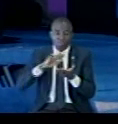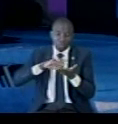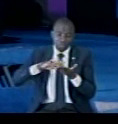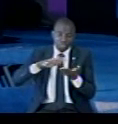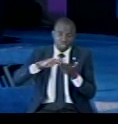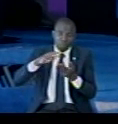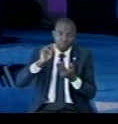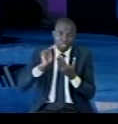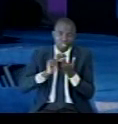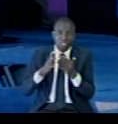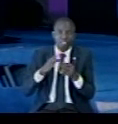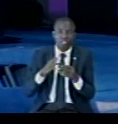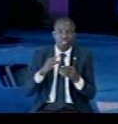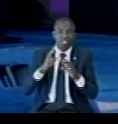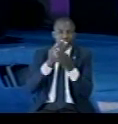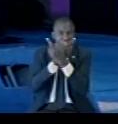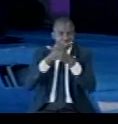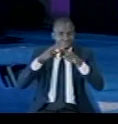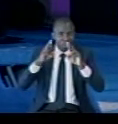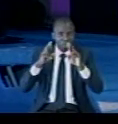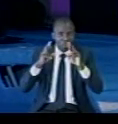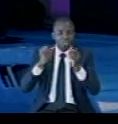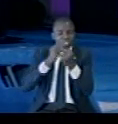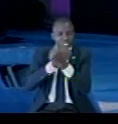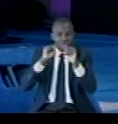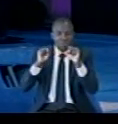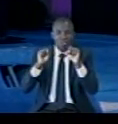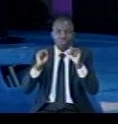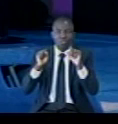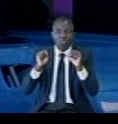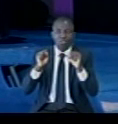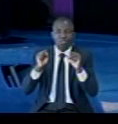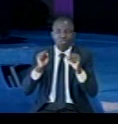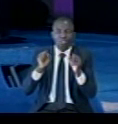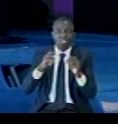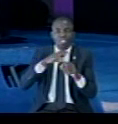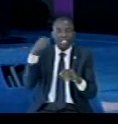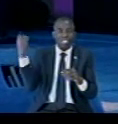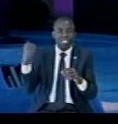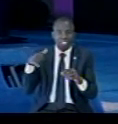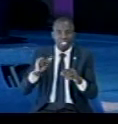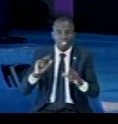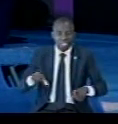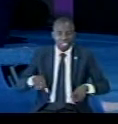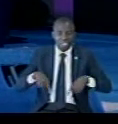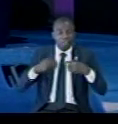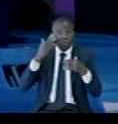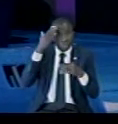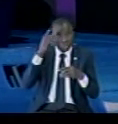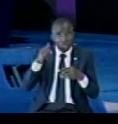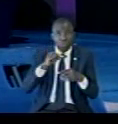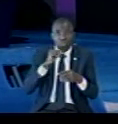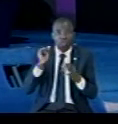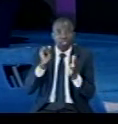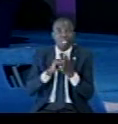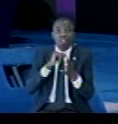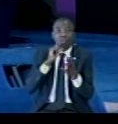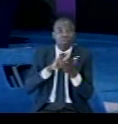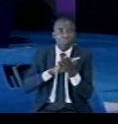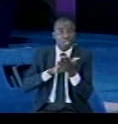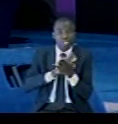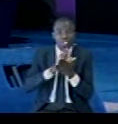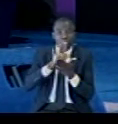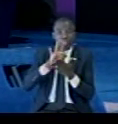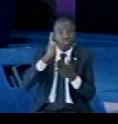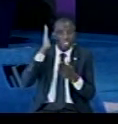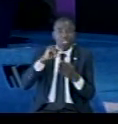forgiveness, redemption, salvation, eternal life. Know ye not that the righteous shall not